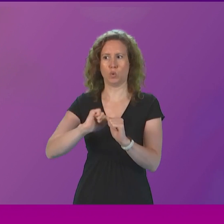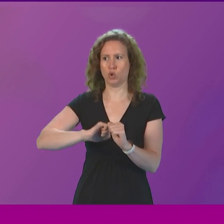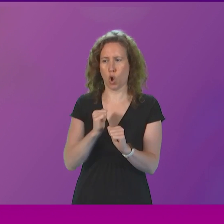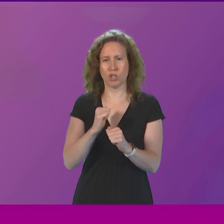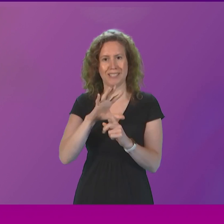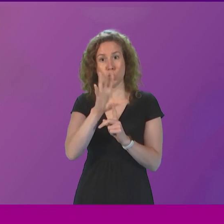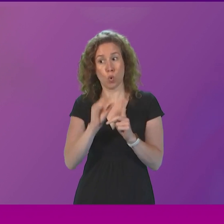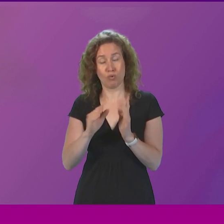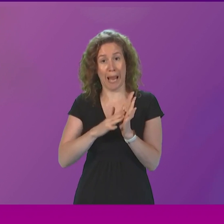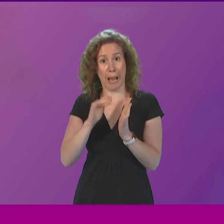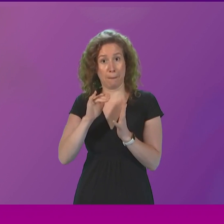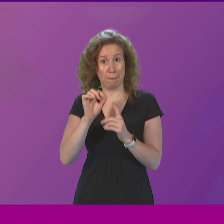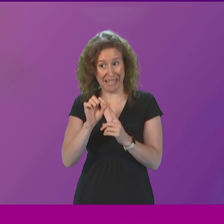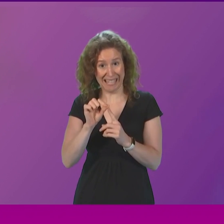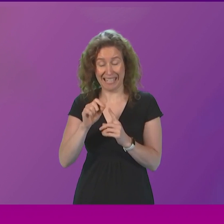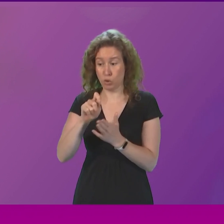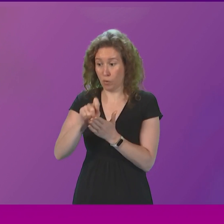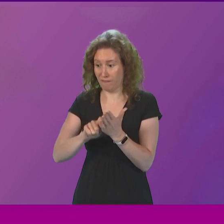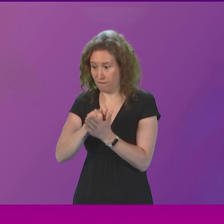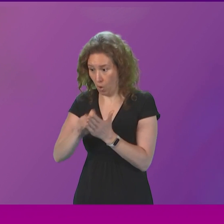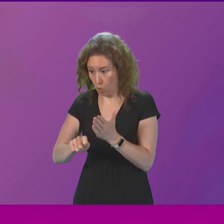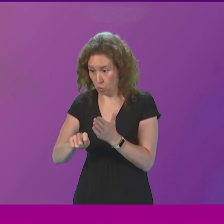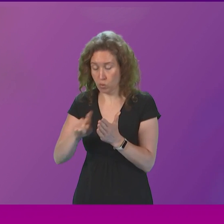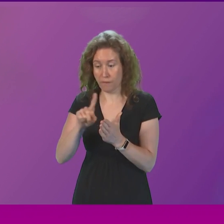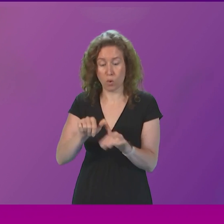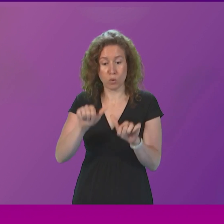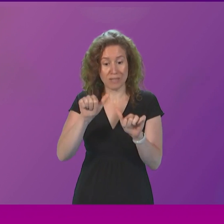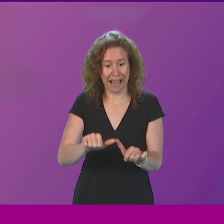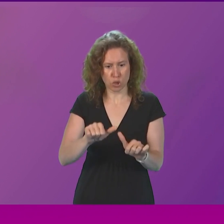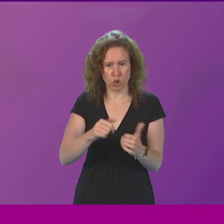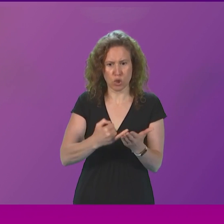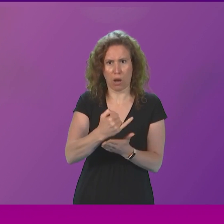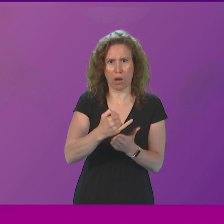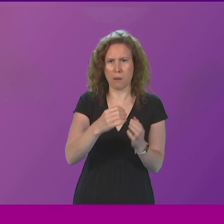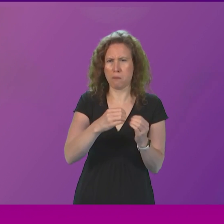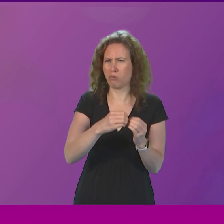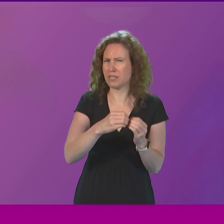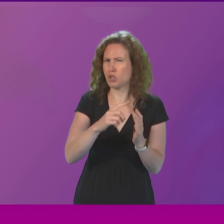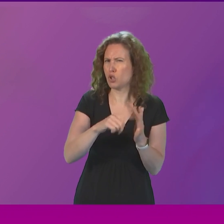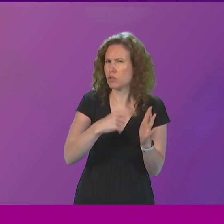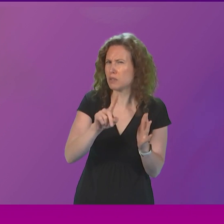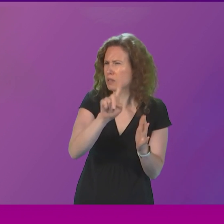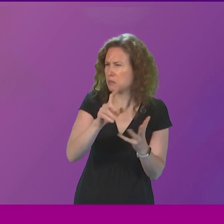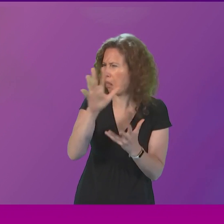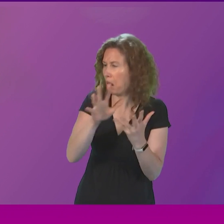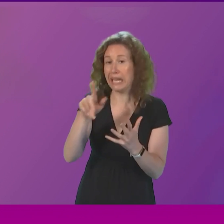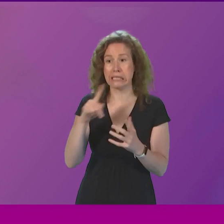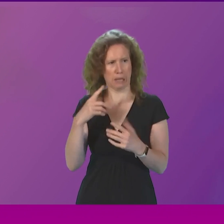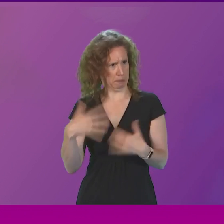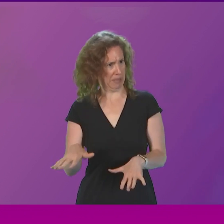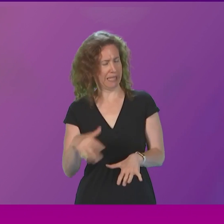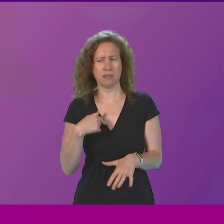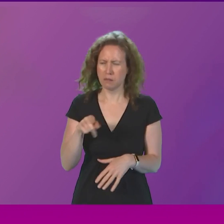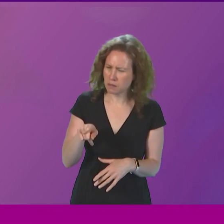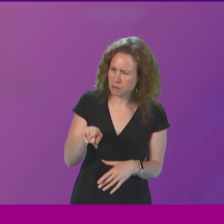Tory MPs to vote to sanction Boris Johnson. He says, Douglas Ross says, they did. Of course,